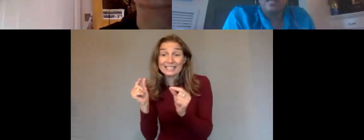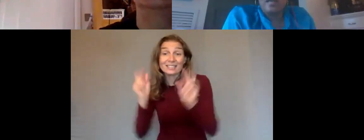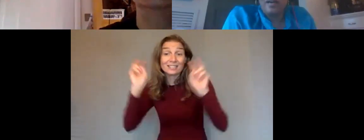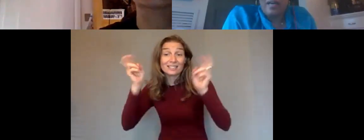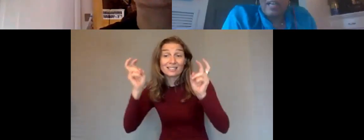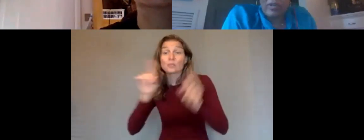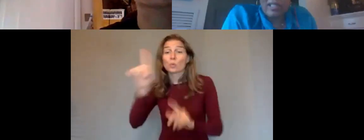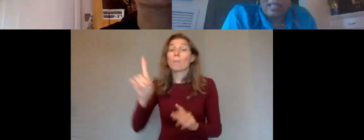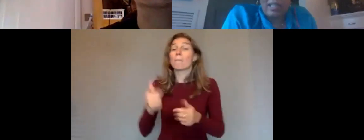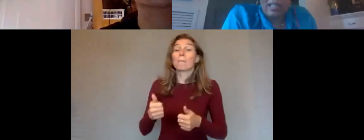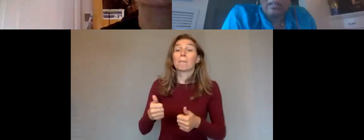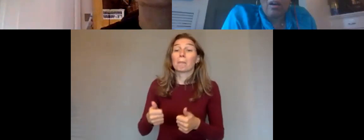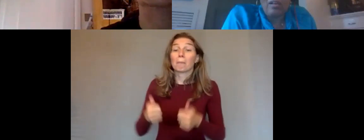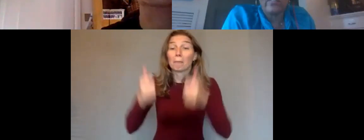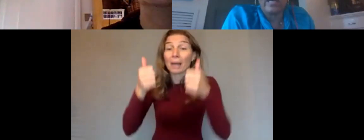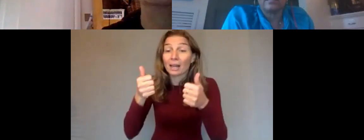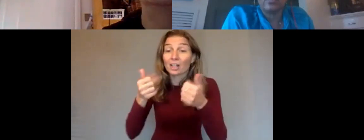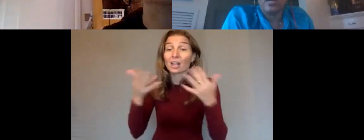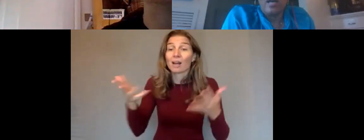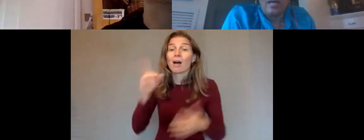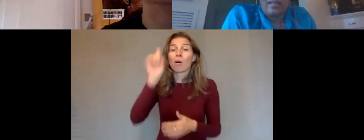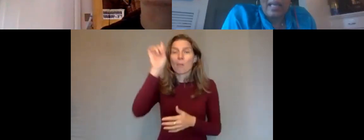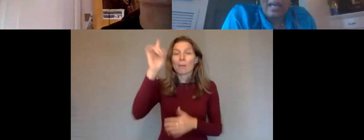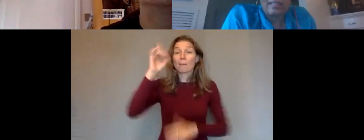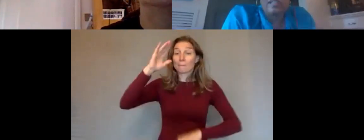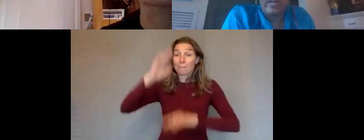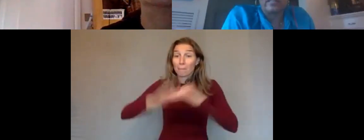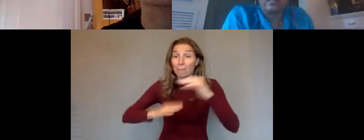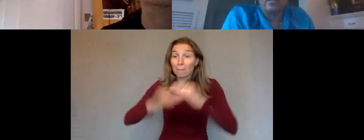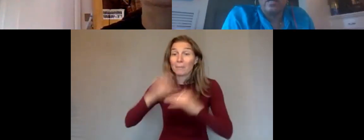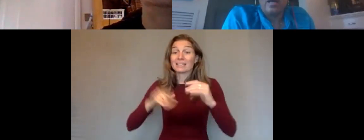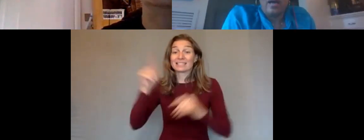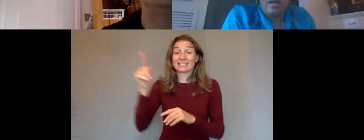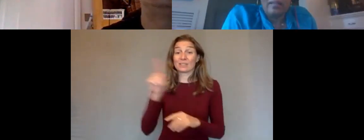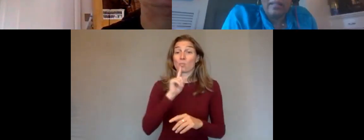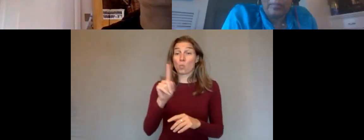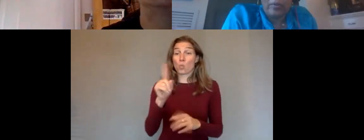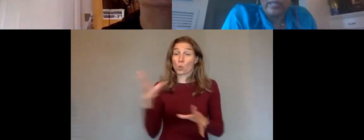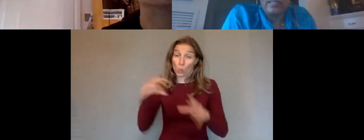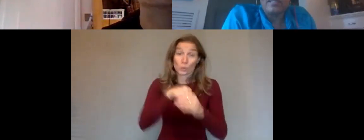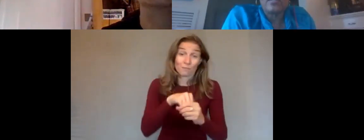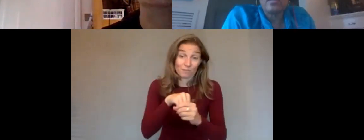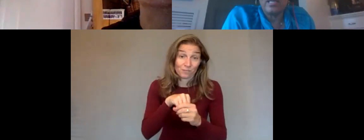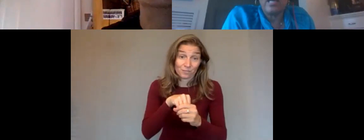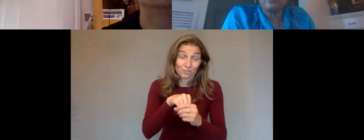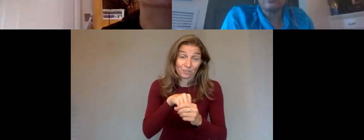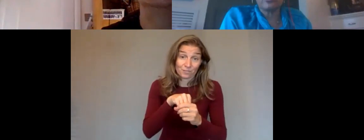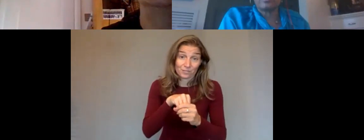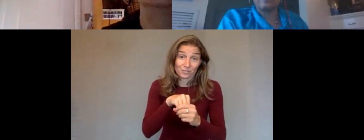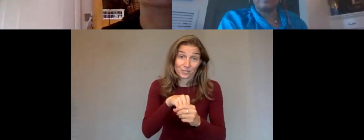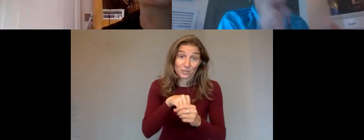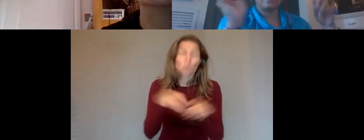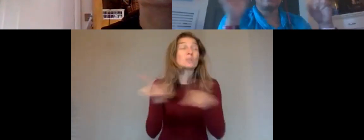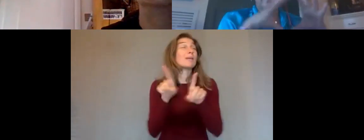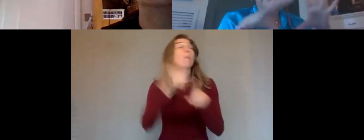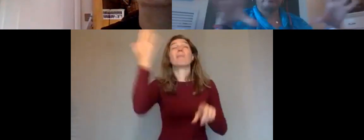about addressing the cost factor, the access factor, the appropriateness, and not just